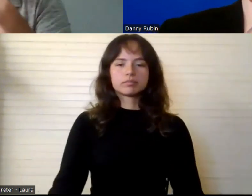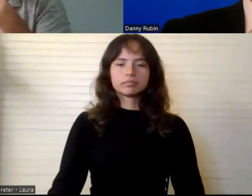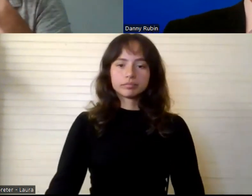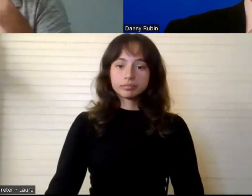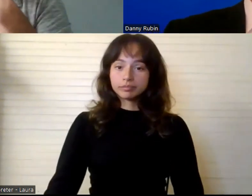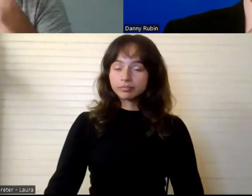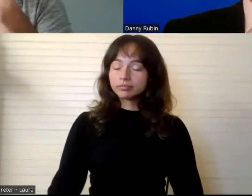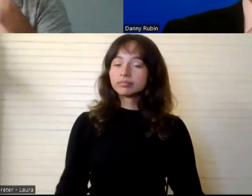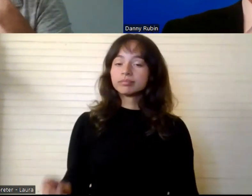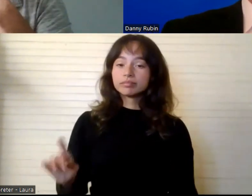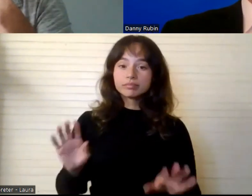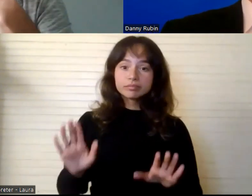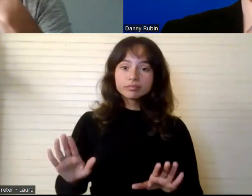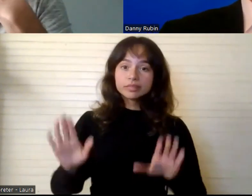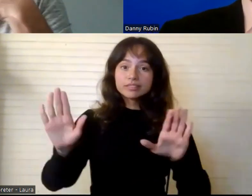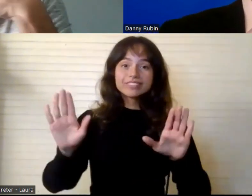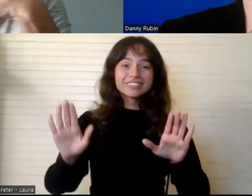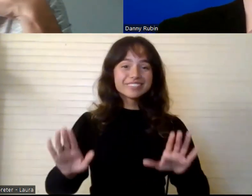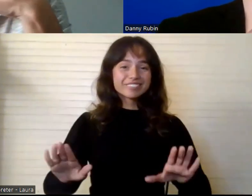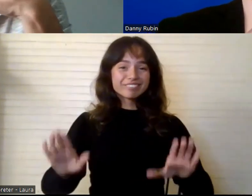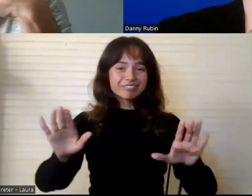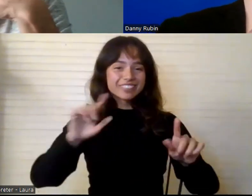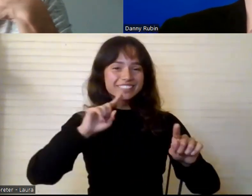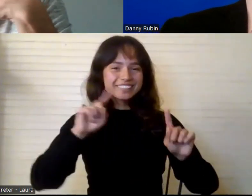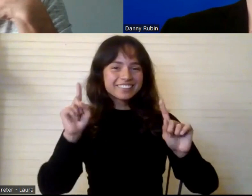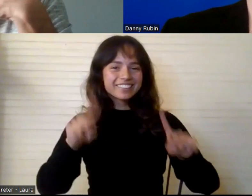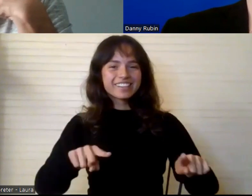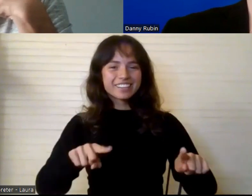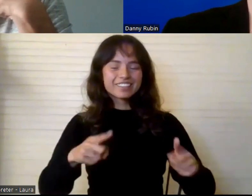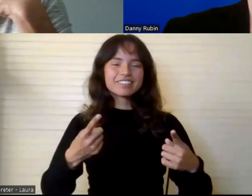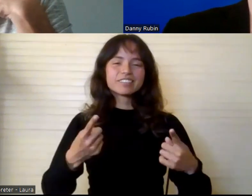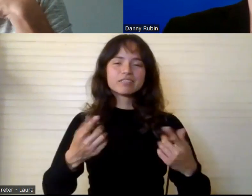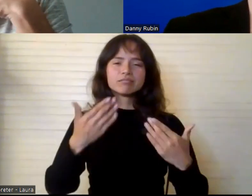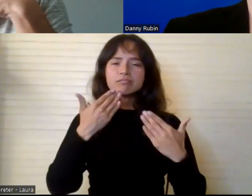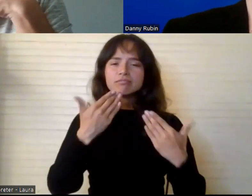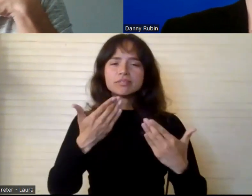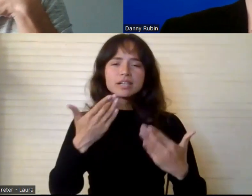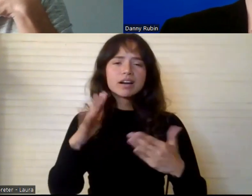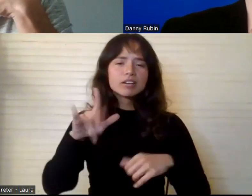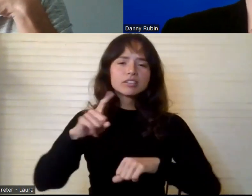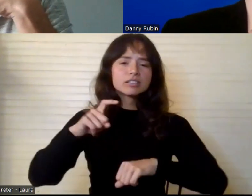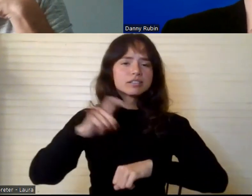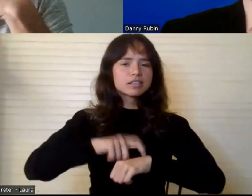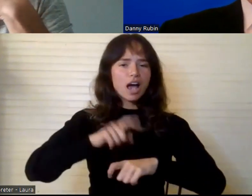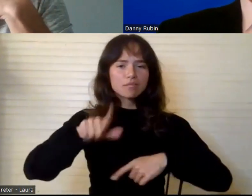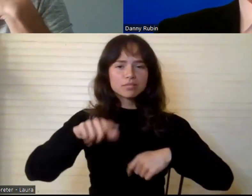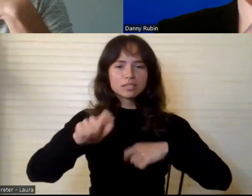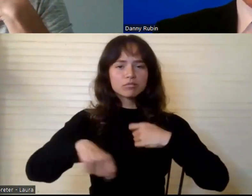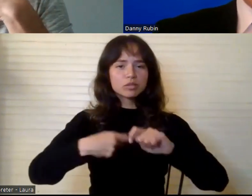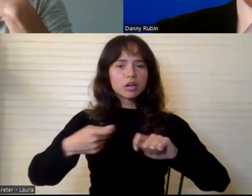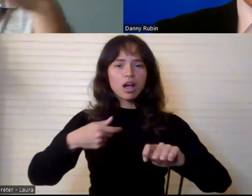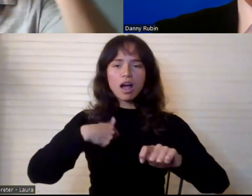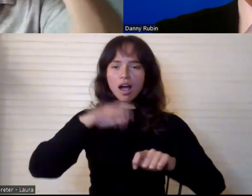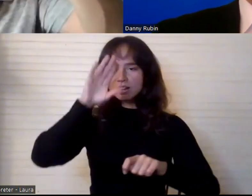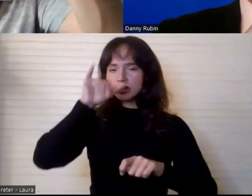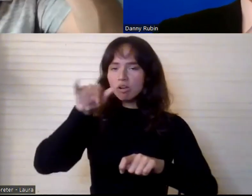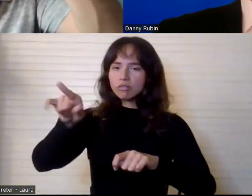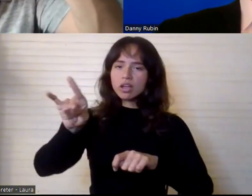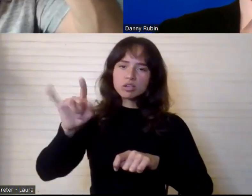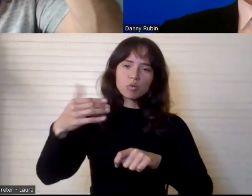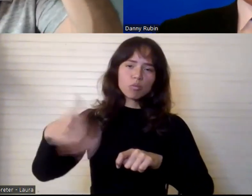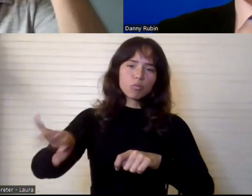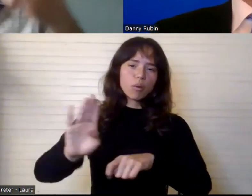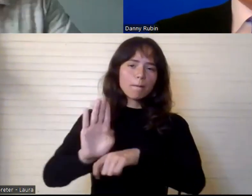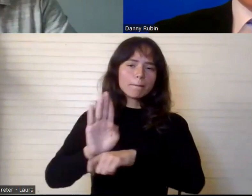answer. Great way to wrap it up. Don, I want to thank you for your time. Very busy. Company is amazing. I mean, Pleasure. the growth